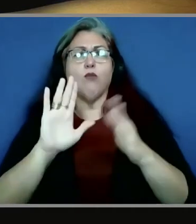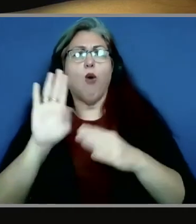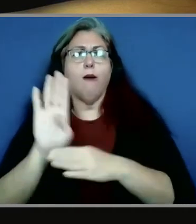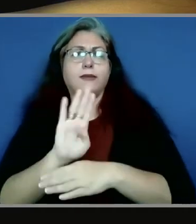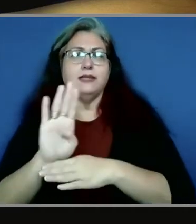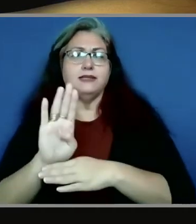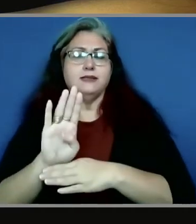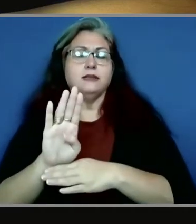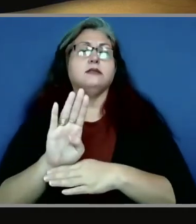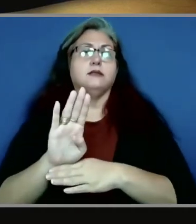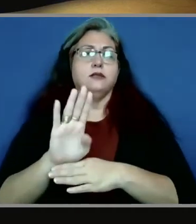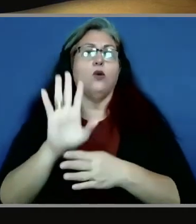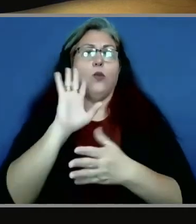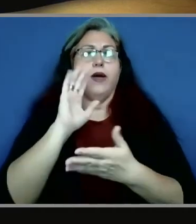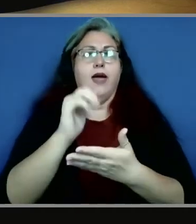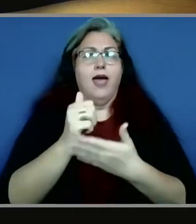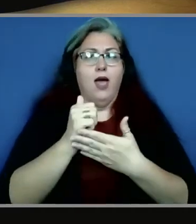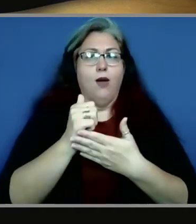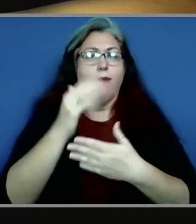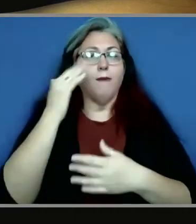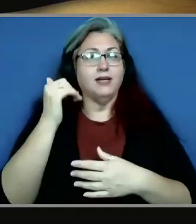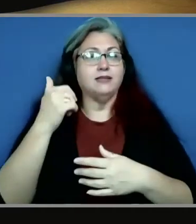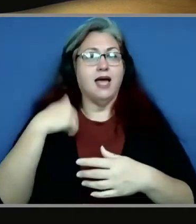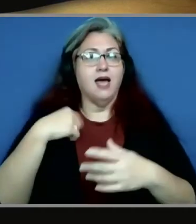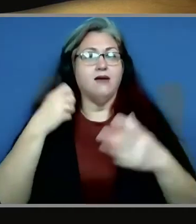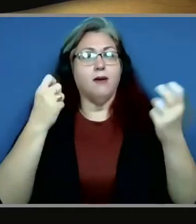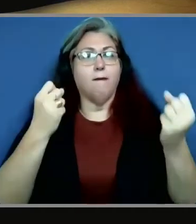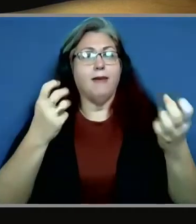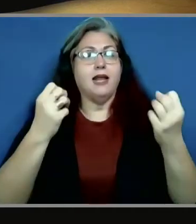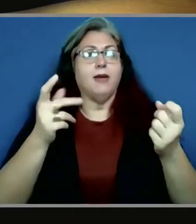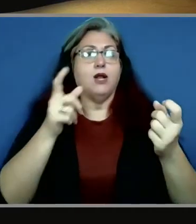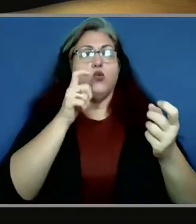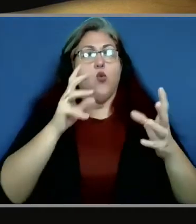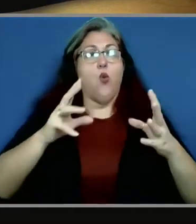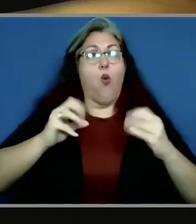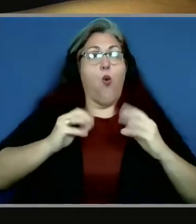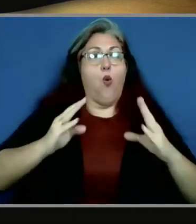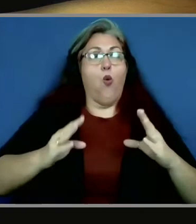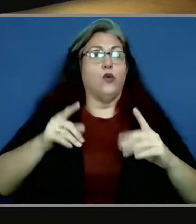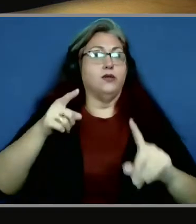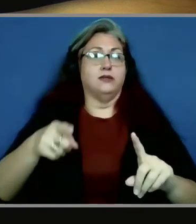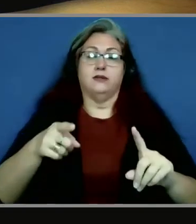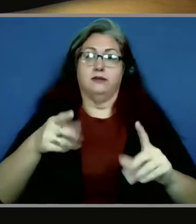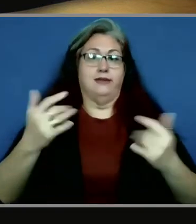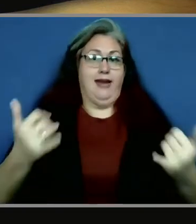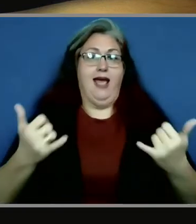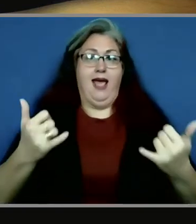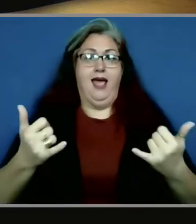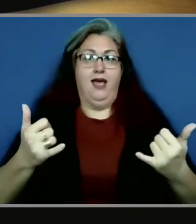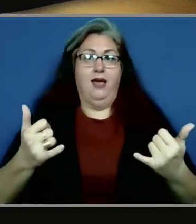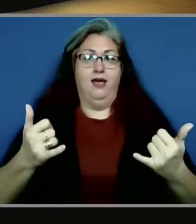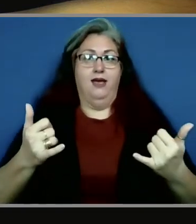they need help as well, because there's a lot of providers there who is basically